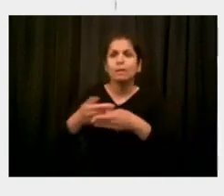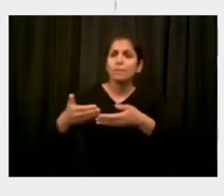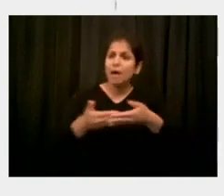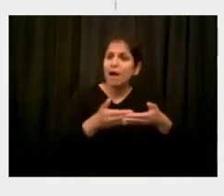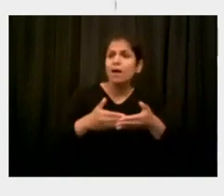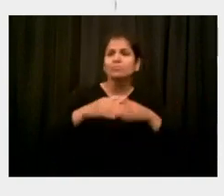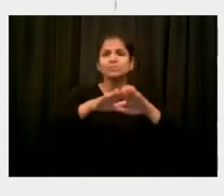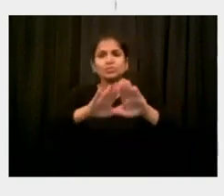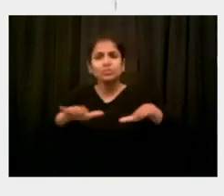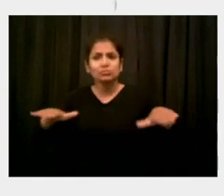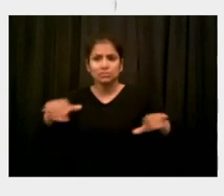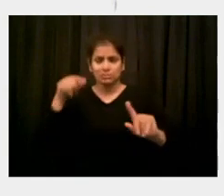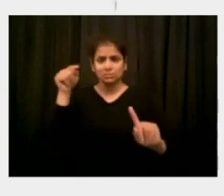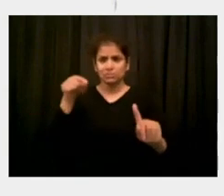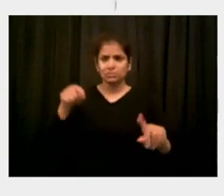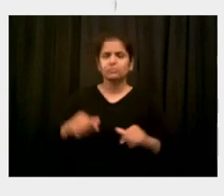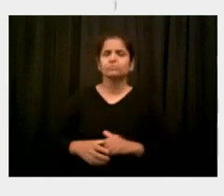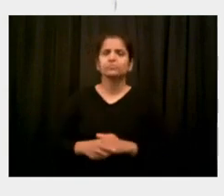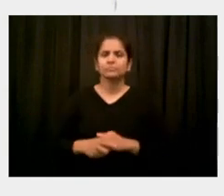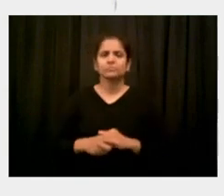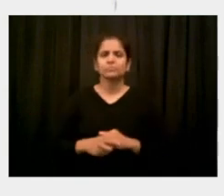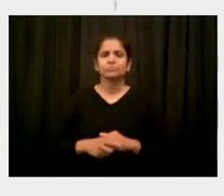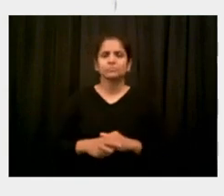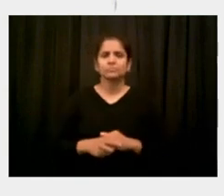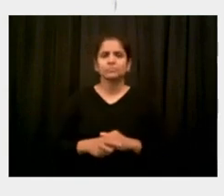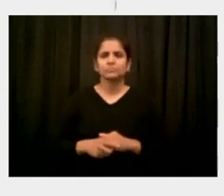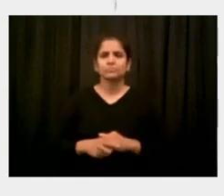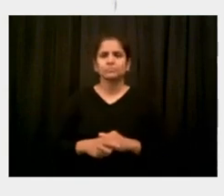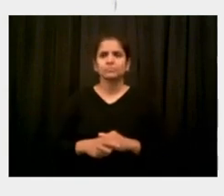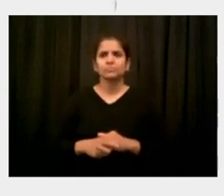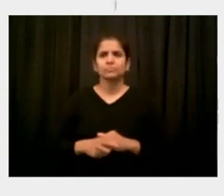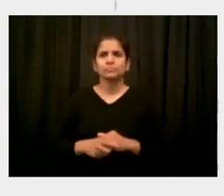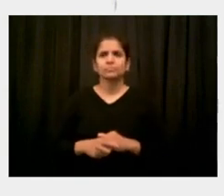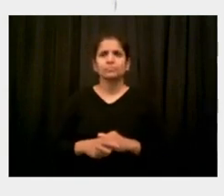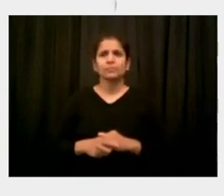Next, we have Jeff. Well, let's see if Mitch wants to add. Mitch, do you want to add anything to that?